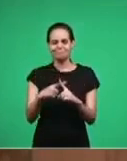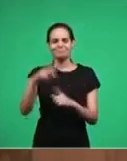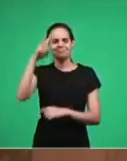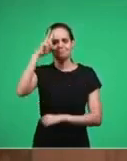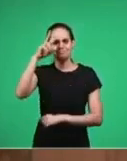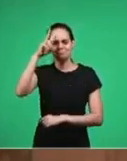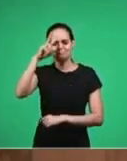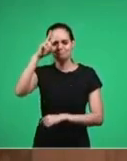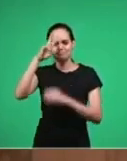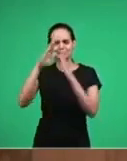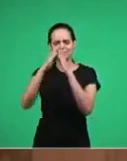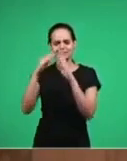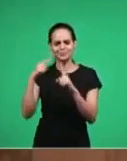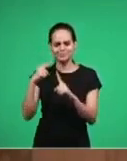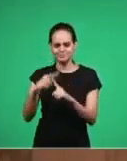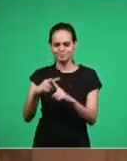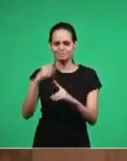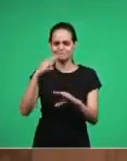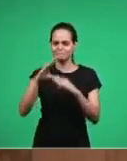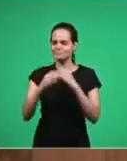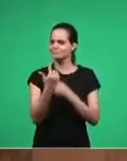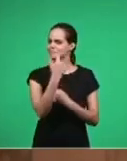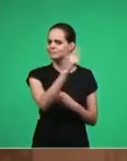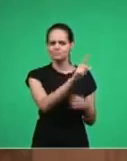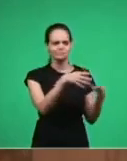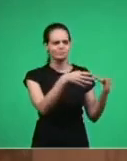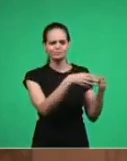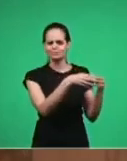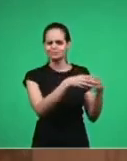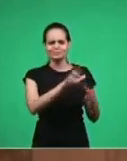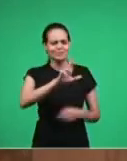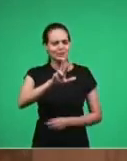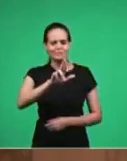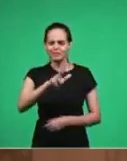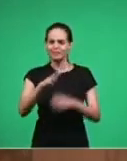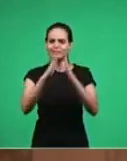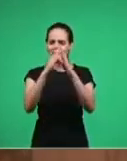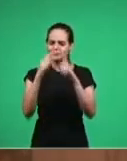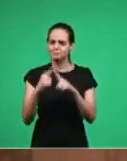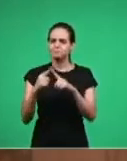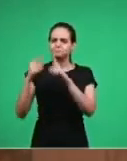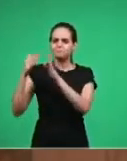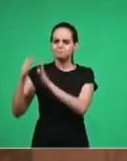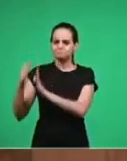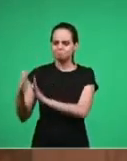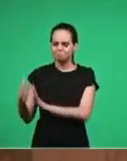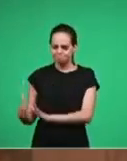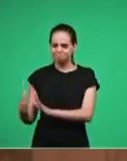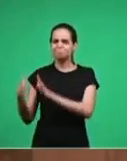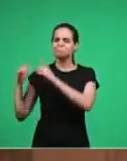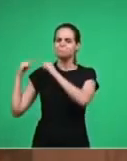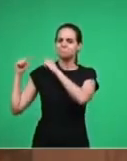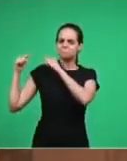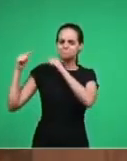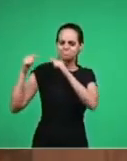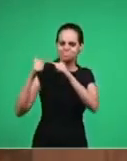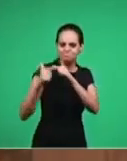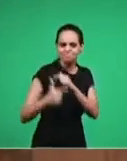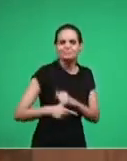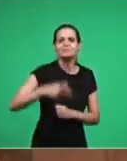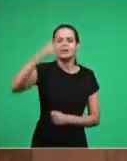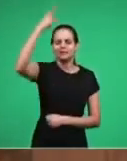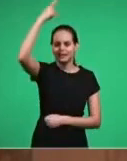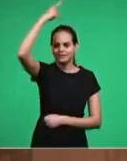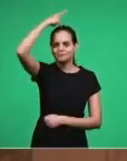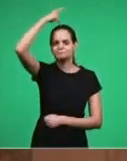The songbook that we have speaks of the history of the church. Everything that we stand for are these